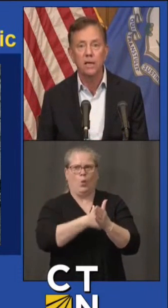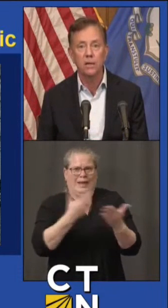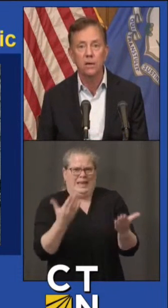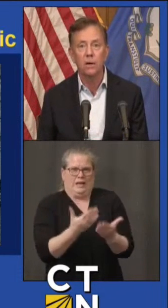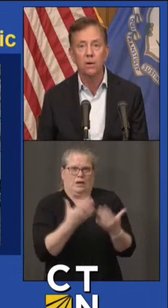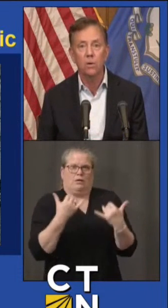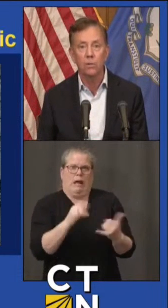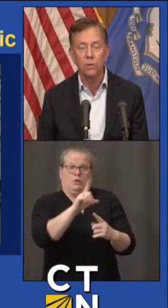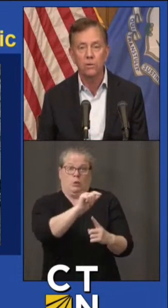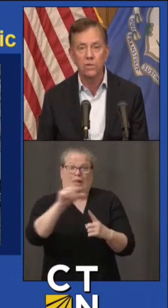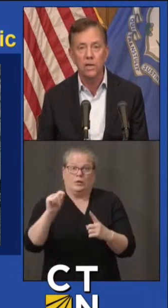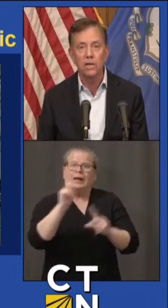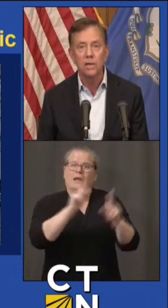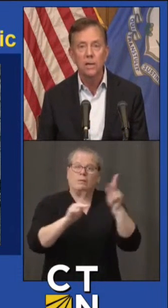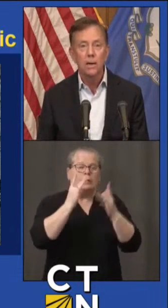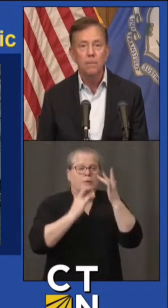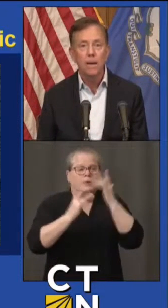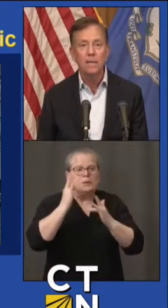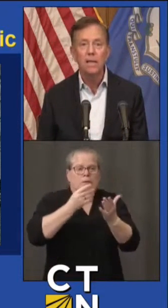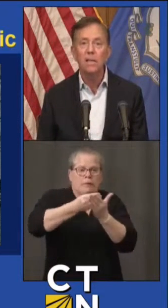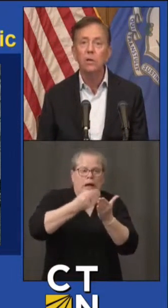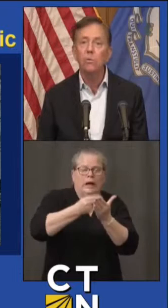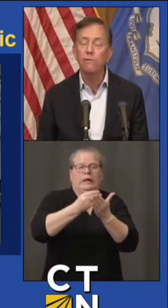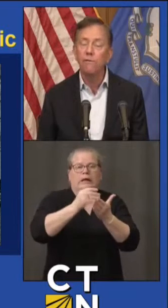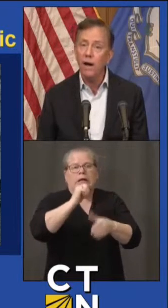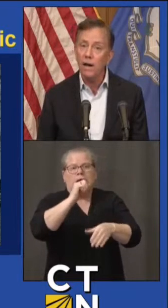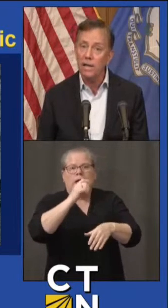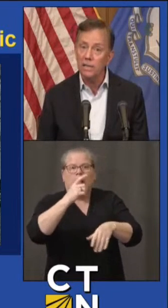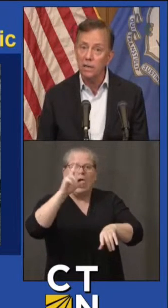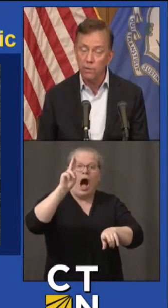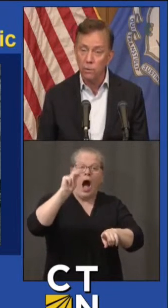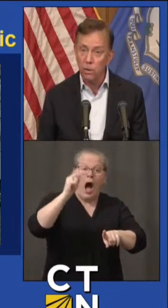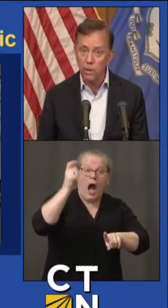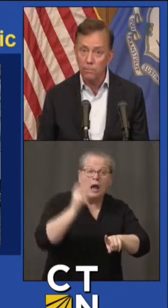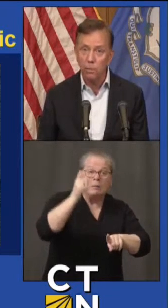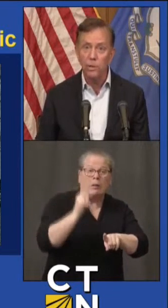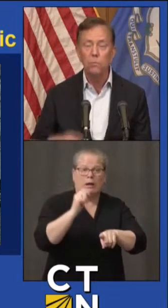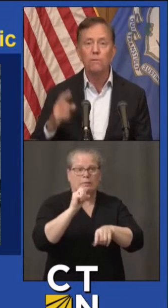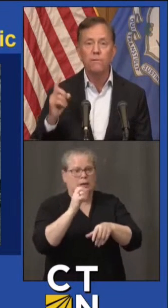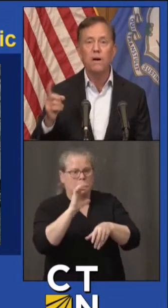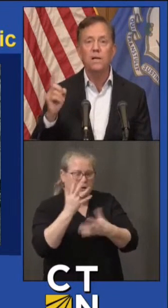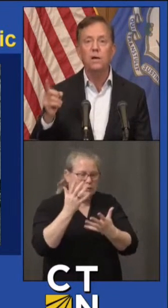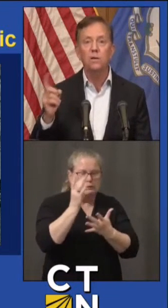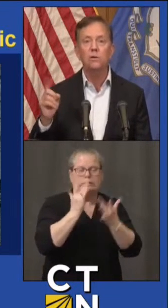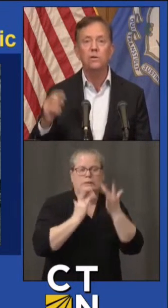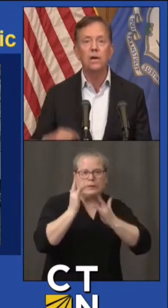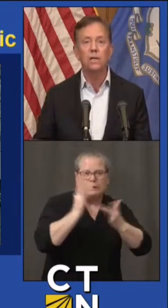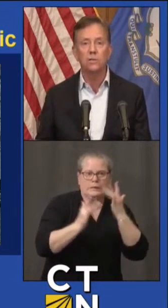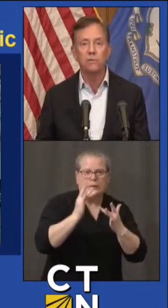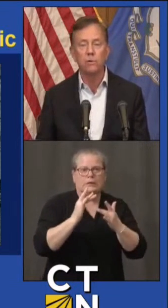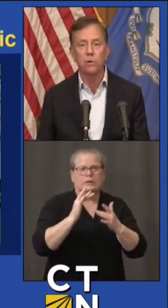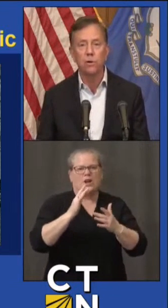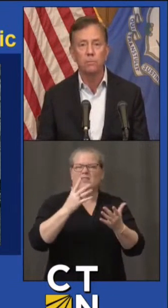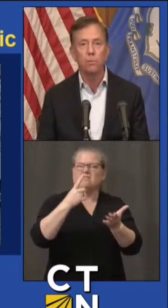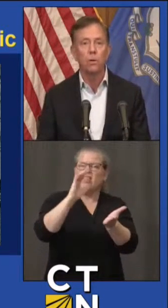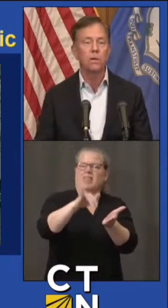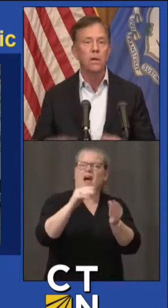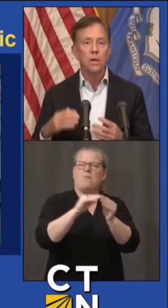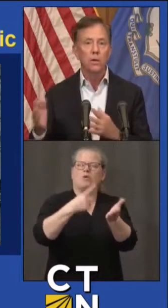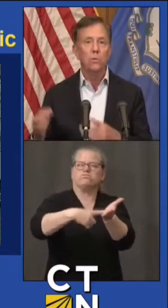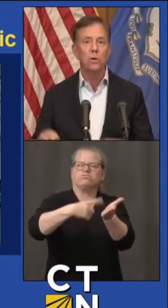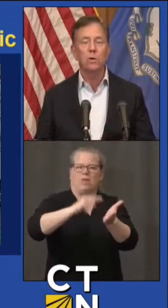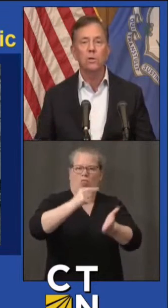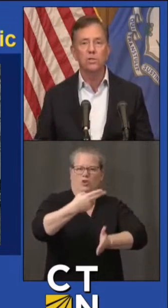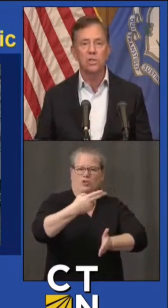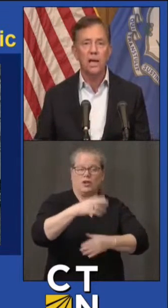again on Thursday. Back then, you were fined if you were unemployed. You were fined $100 if you were unemployed. You